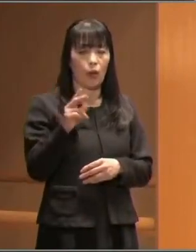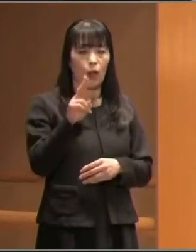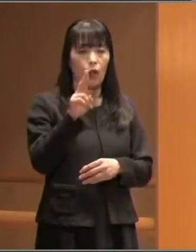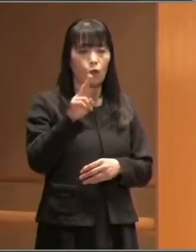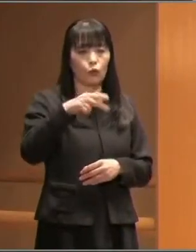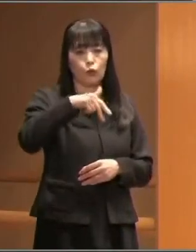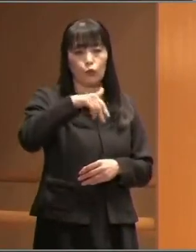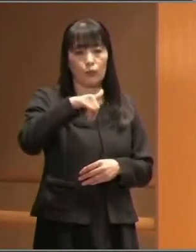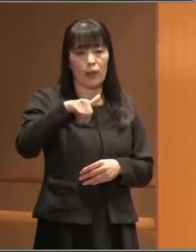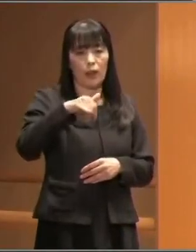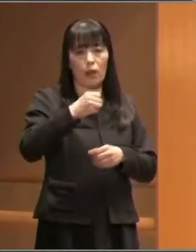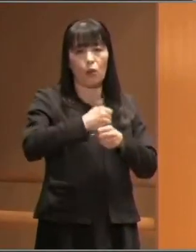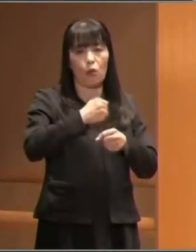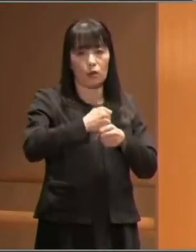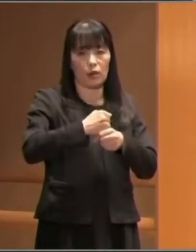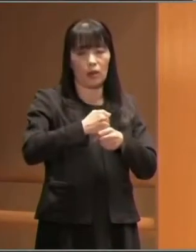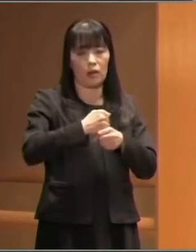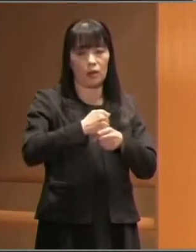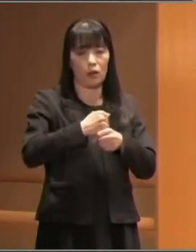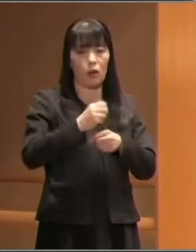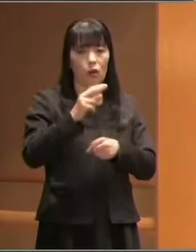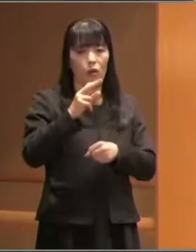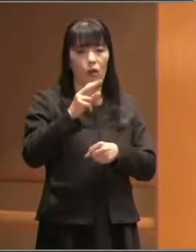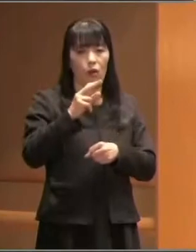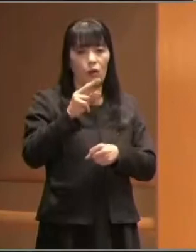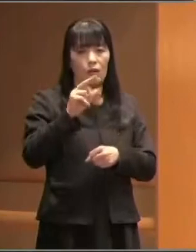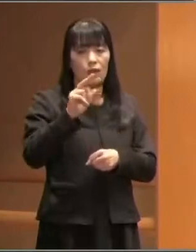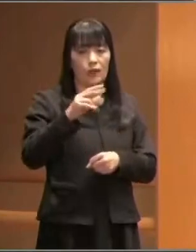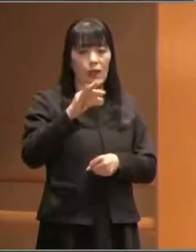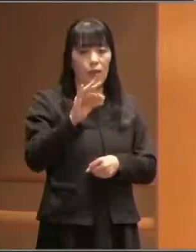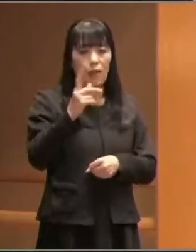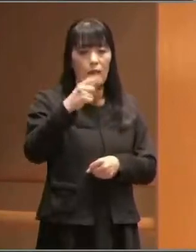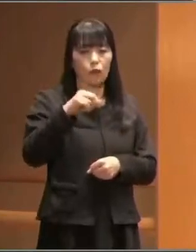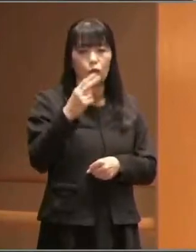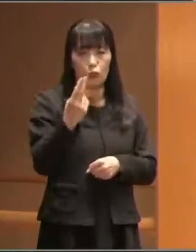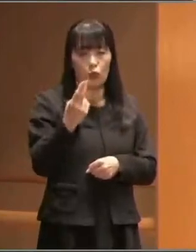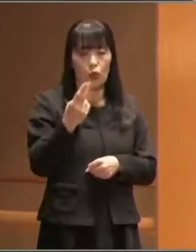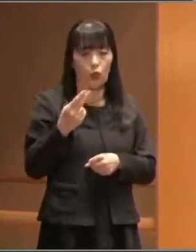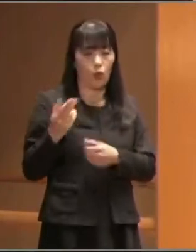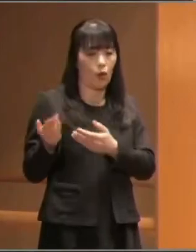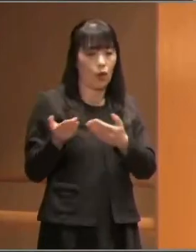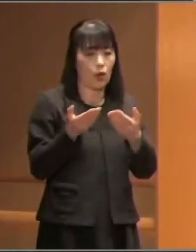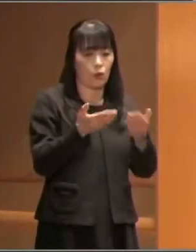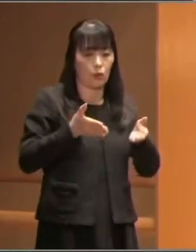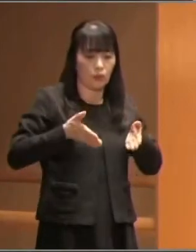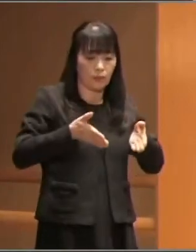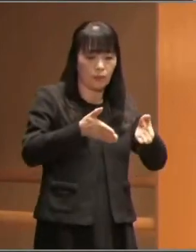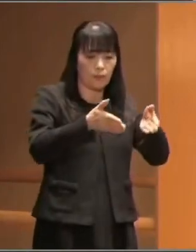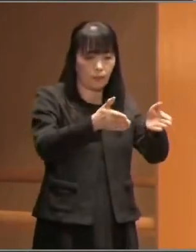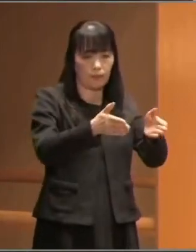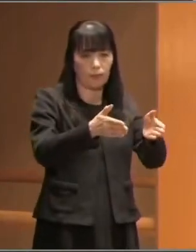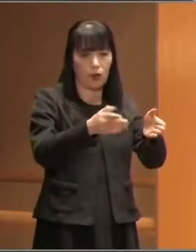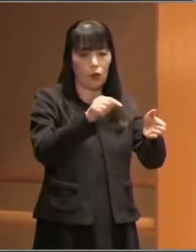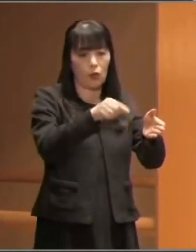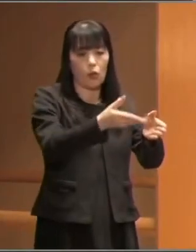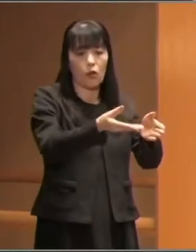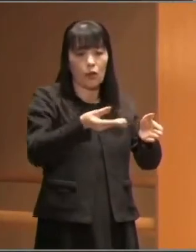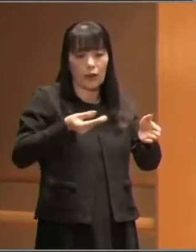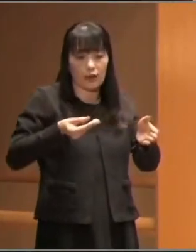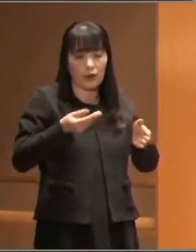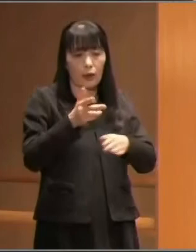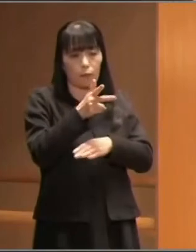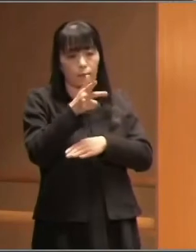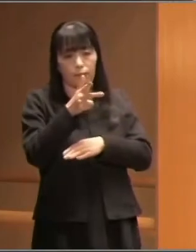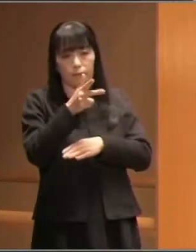And this is the private road for delivering cement of Ube Industries, and then